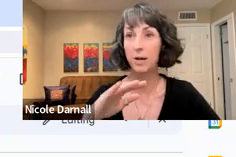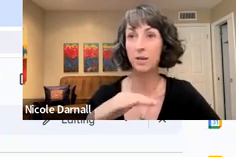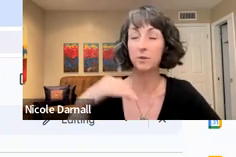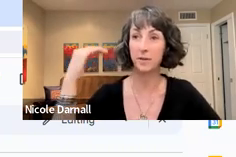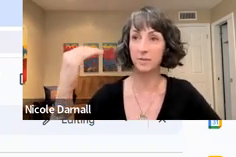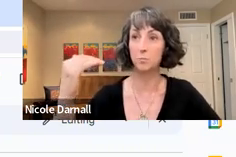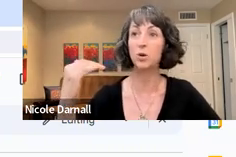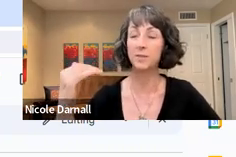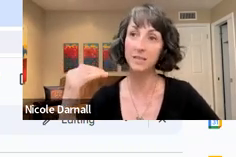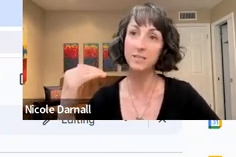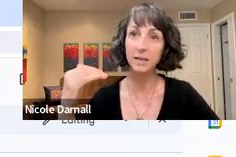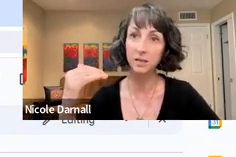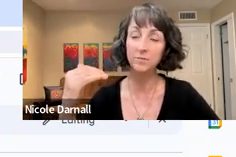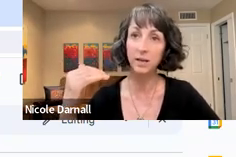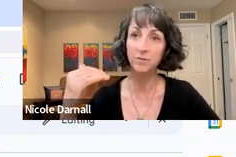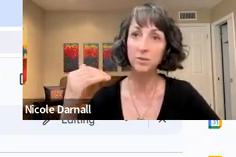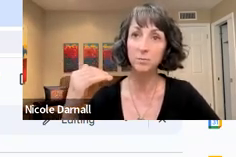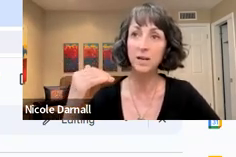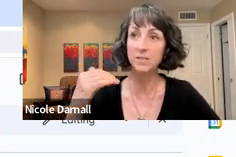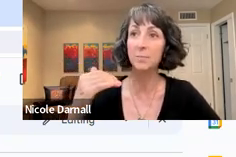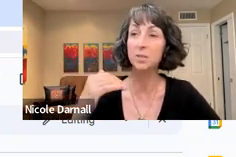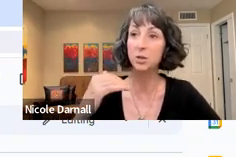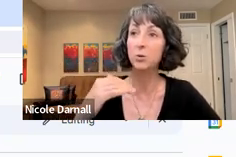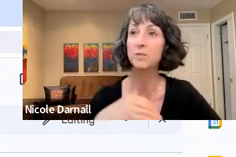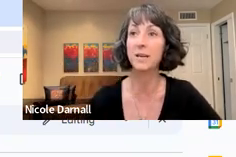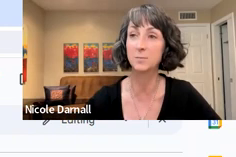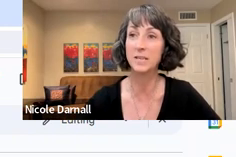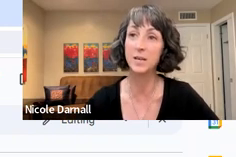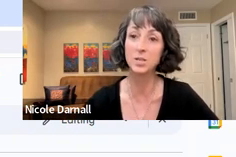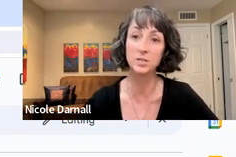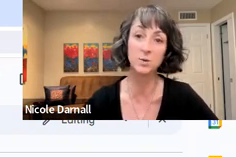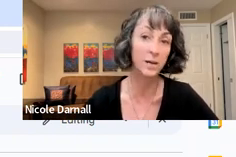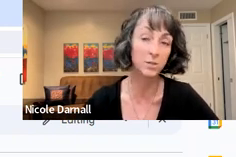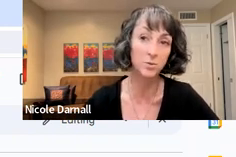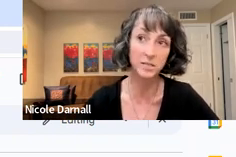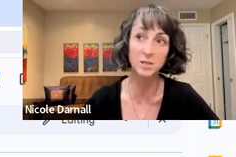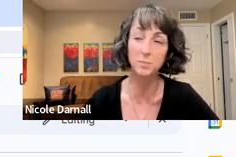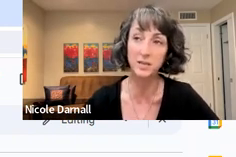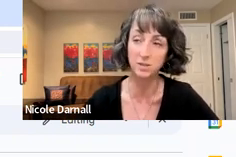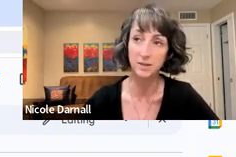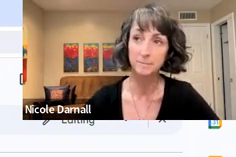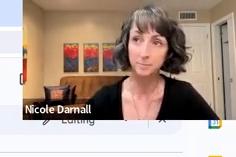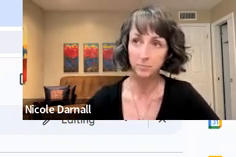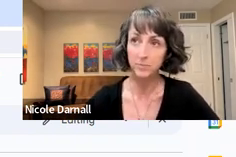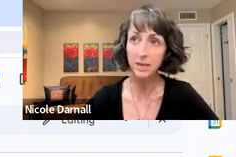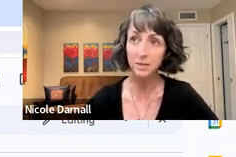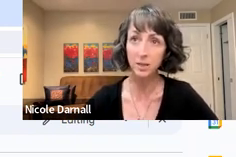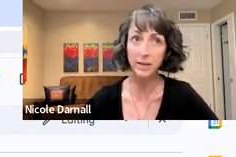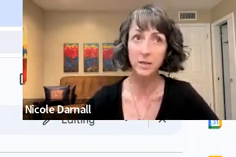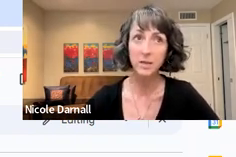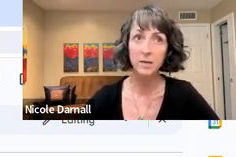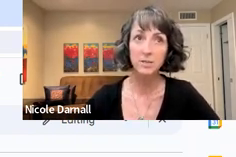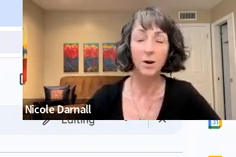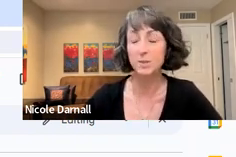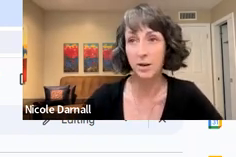not at the ground level, but more at the executive level, establishing goals and expectations around green spend and the